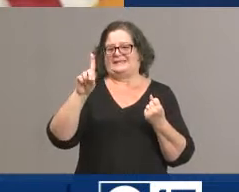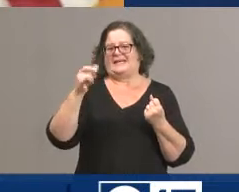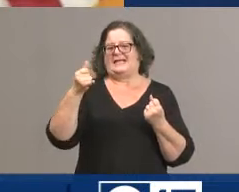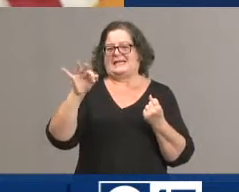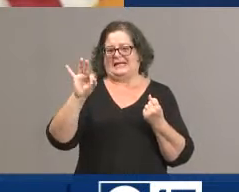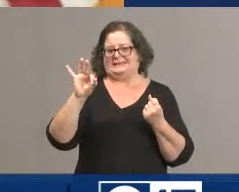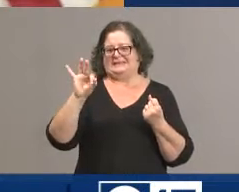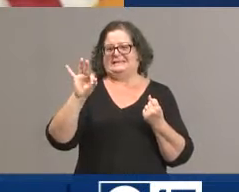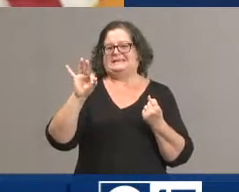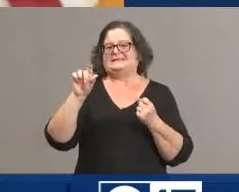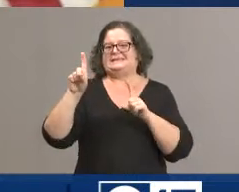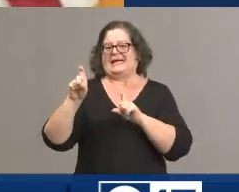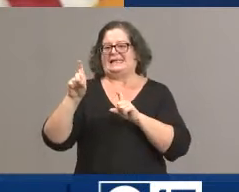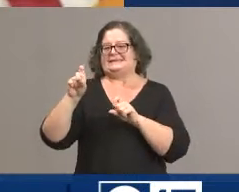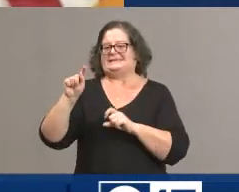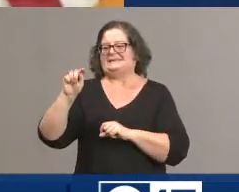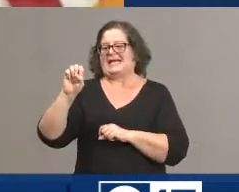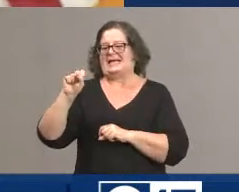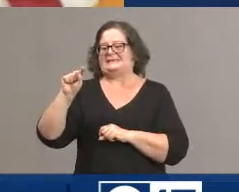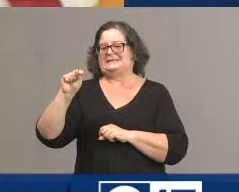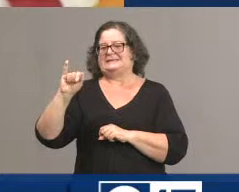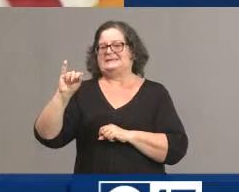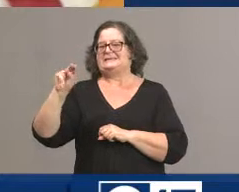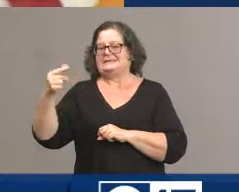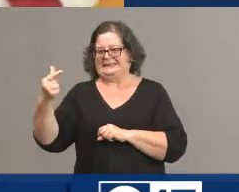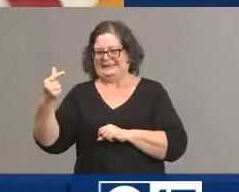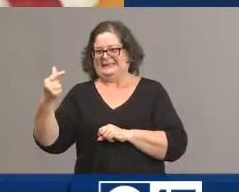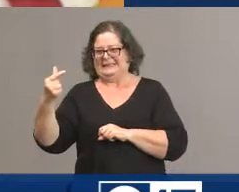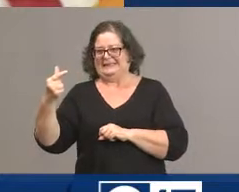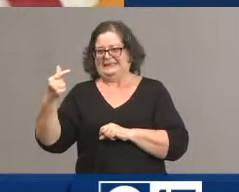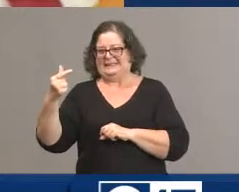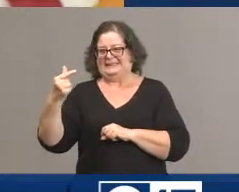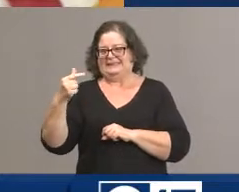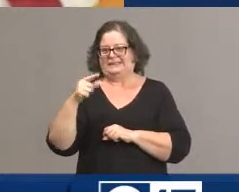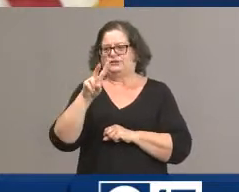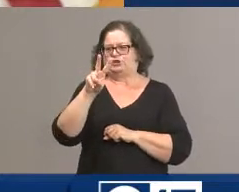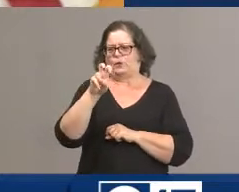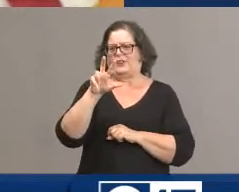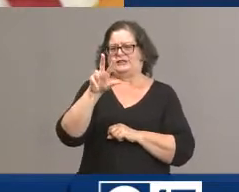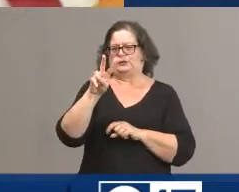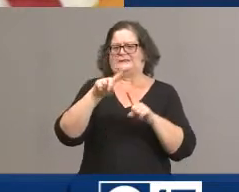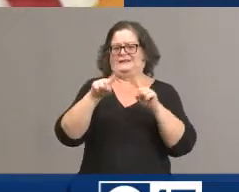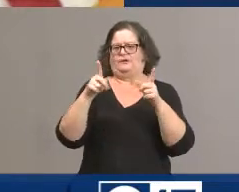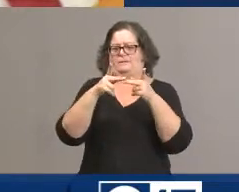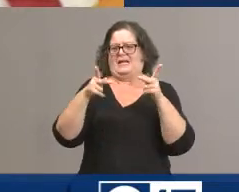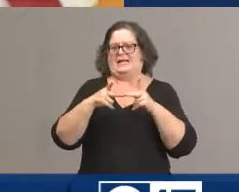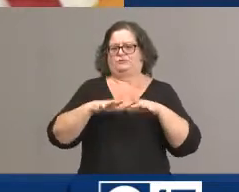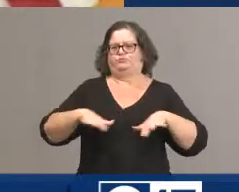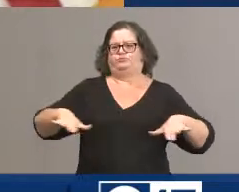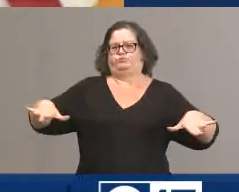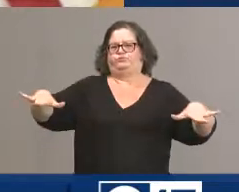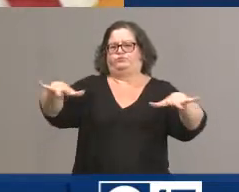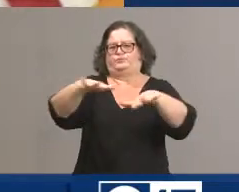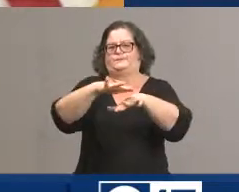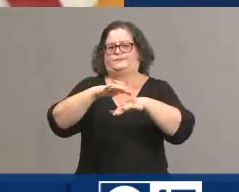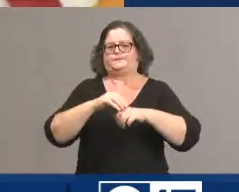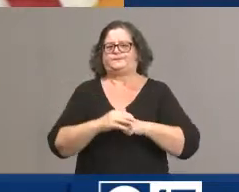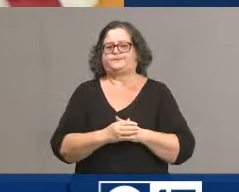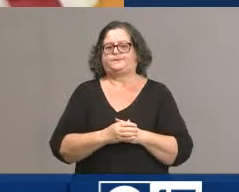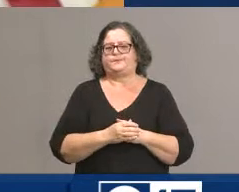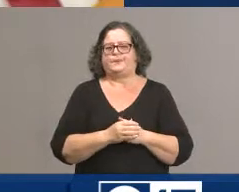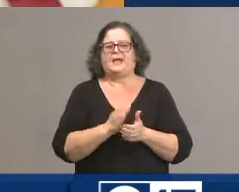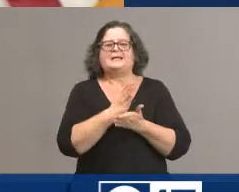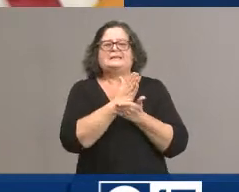sites. Some of them do require pre-registration, and we would recommend, in order to reduce the wait and to guarantee availability, go on